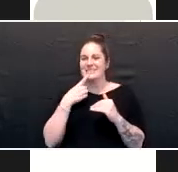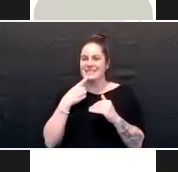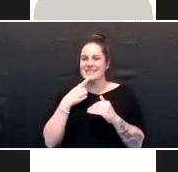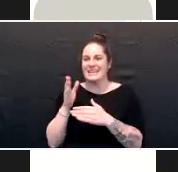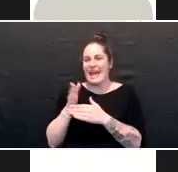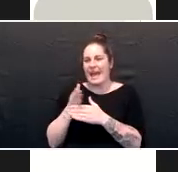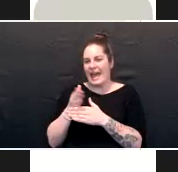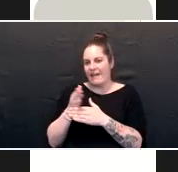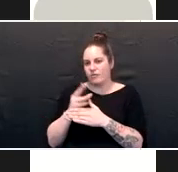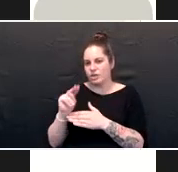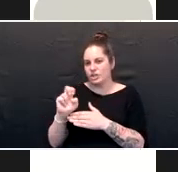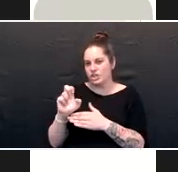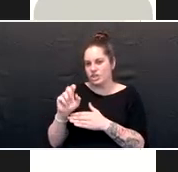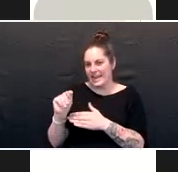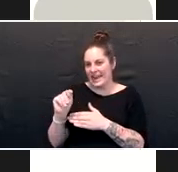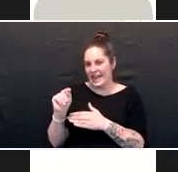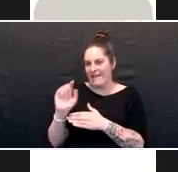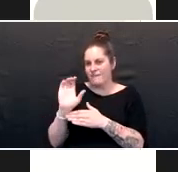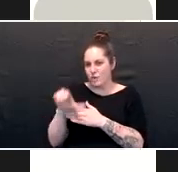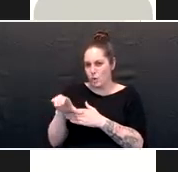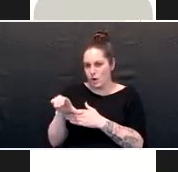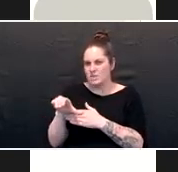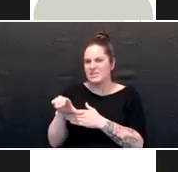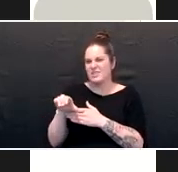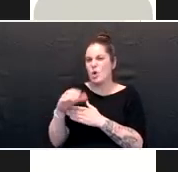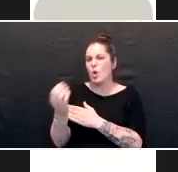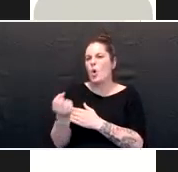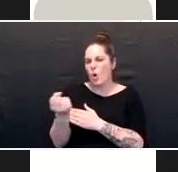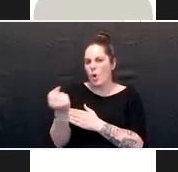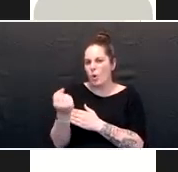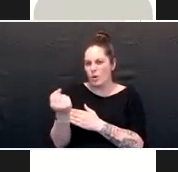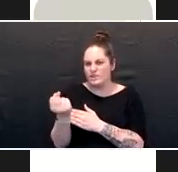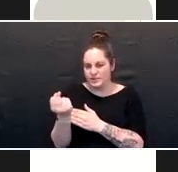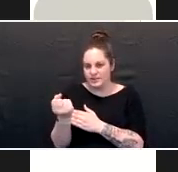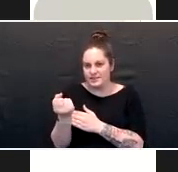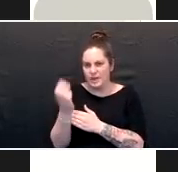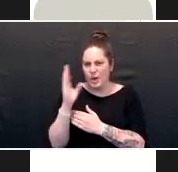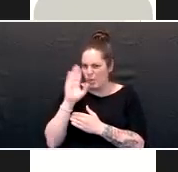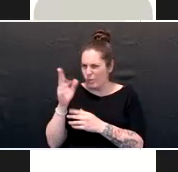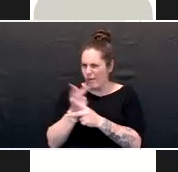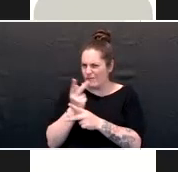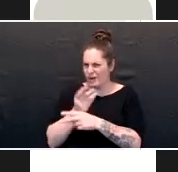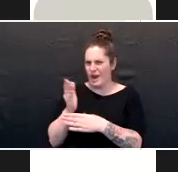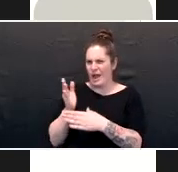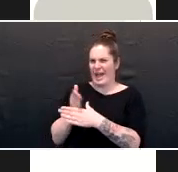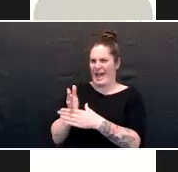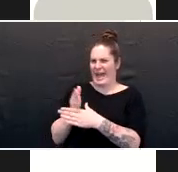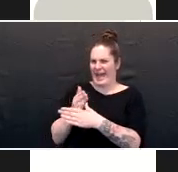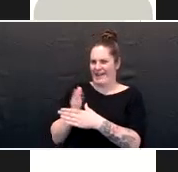force, and we'll look at that in just a moment to try to get a handle on why they're saying average net